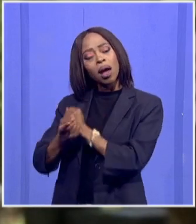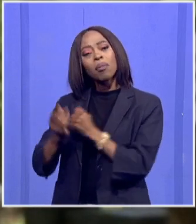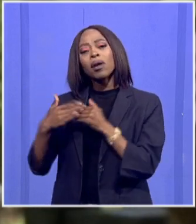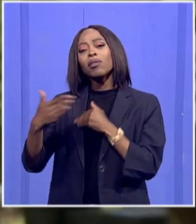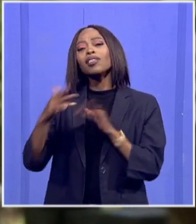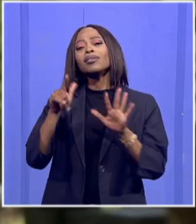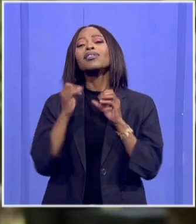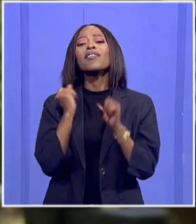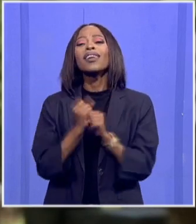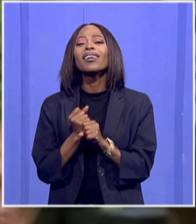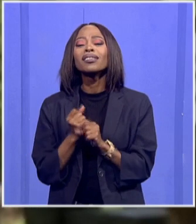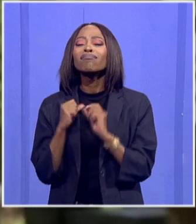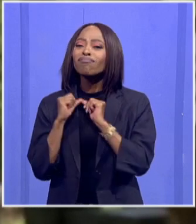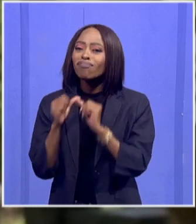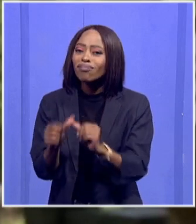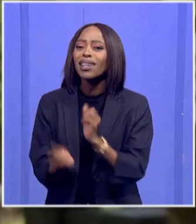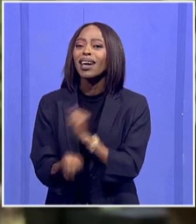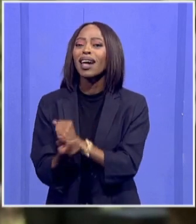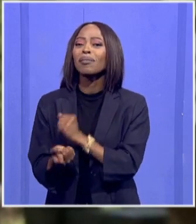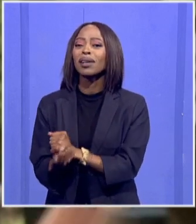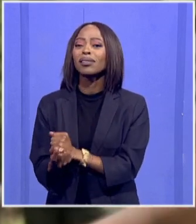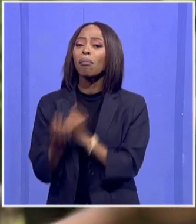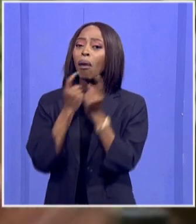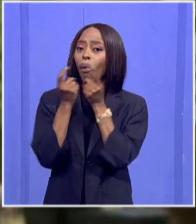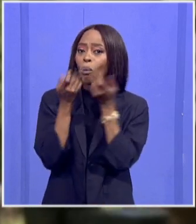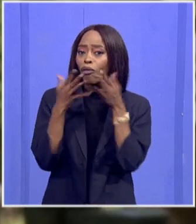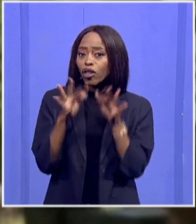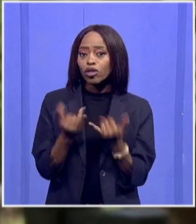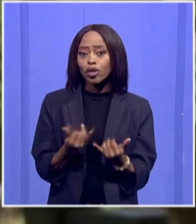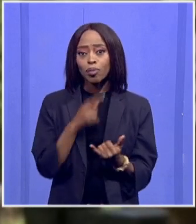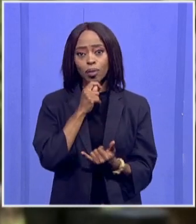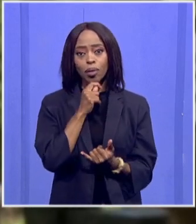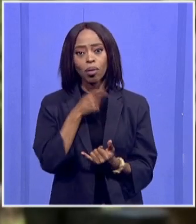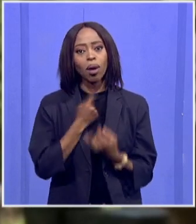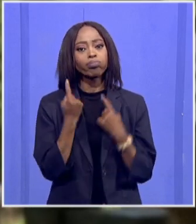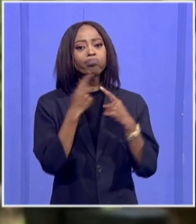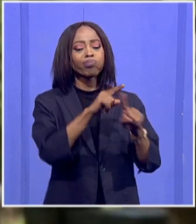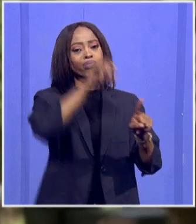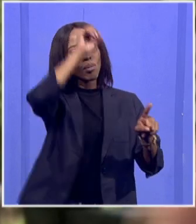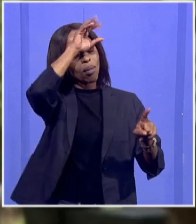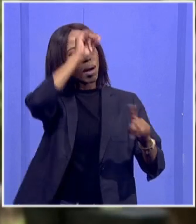7 years. I complained this morning when we were inside the mine